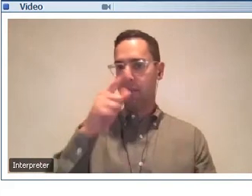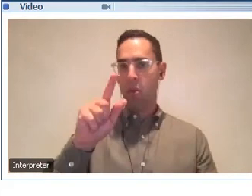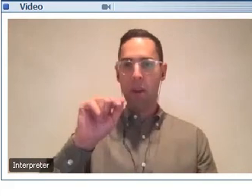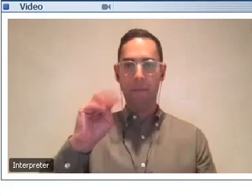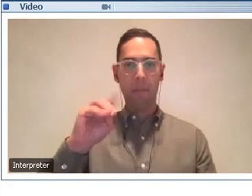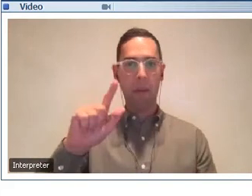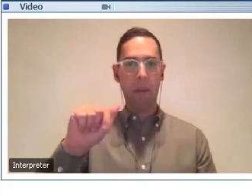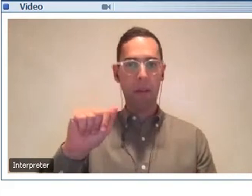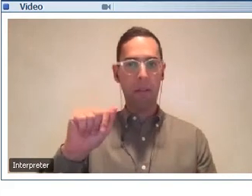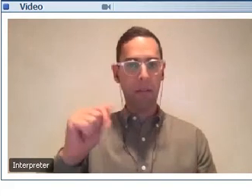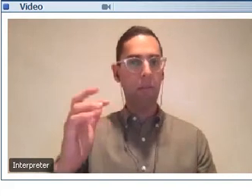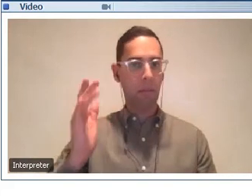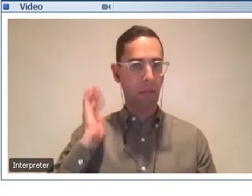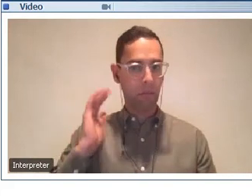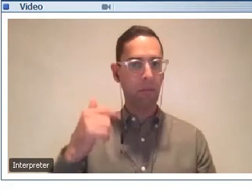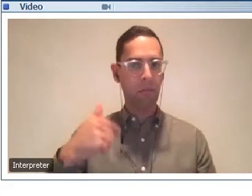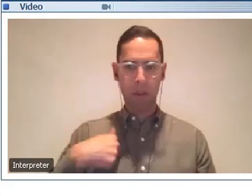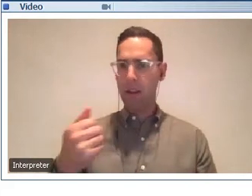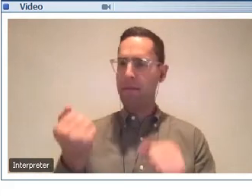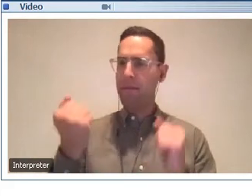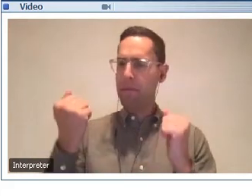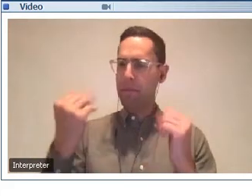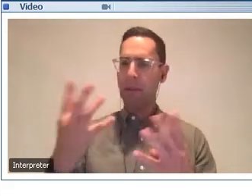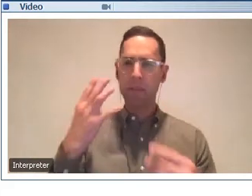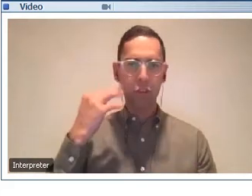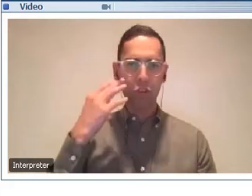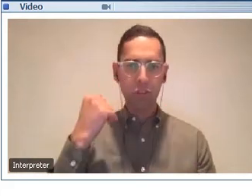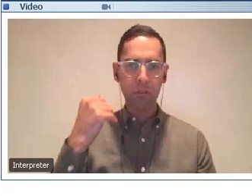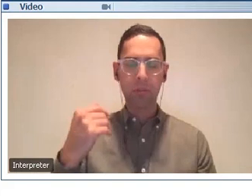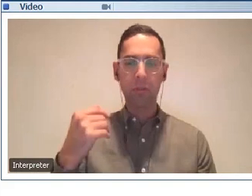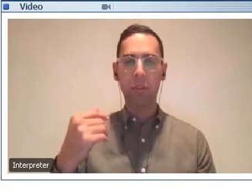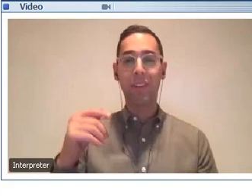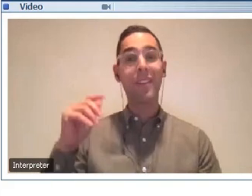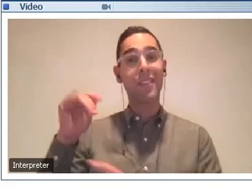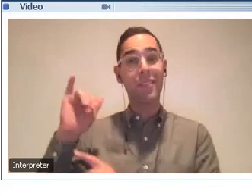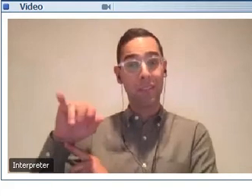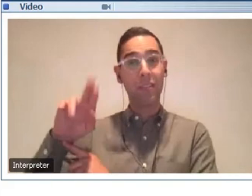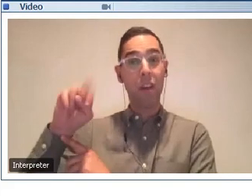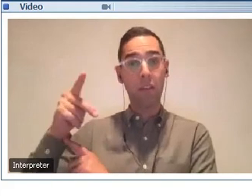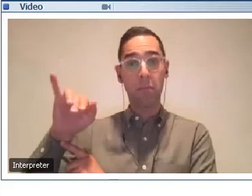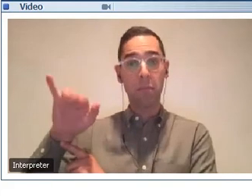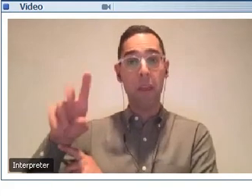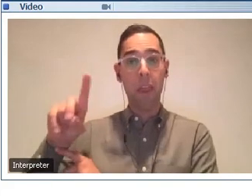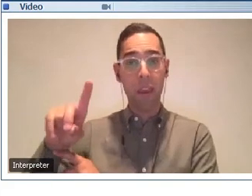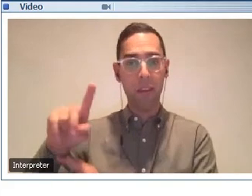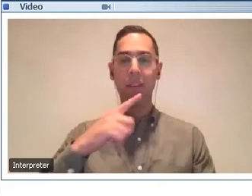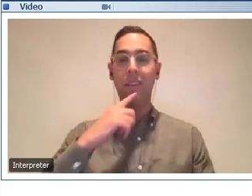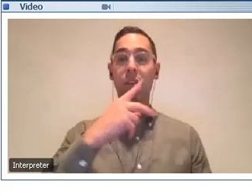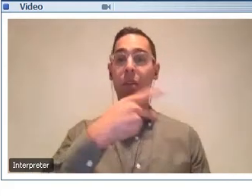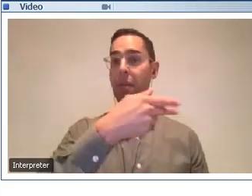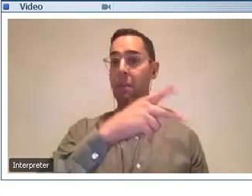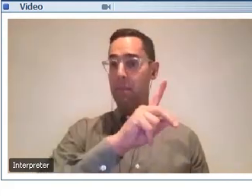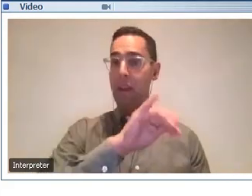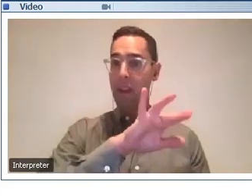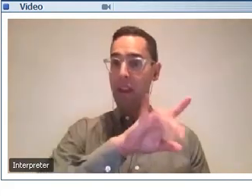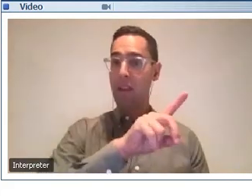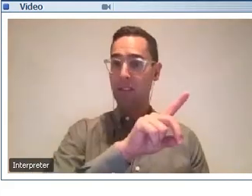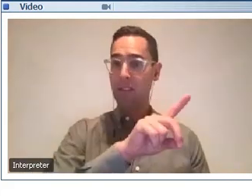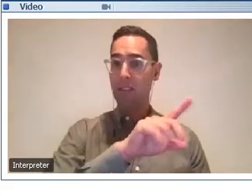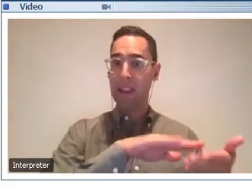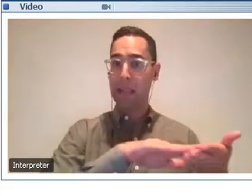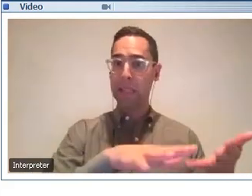with this. But in the paid leave space, you know, we've been participating more actively over the last